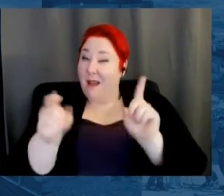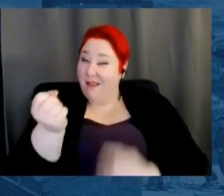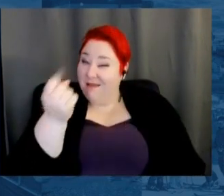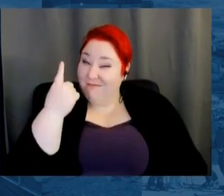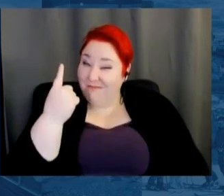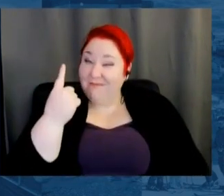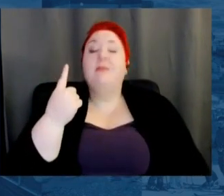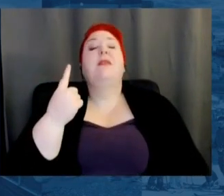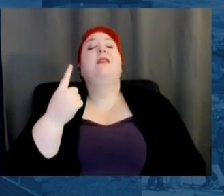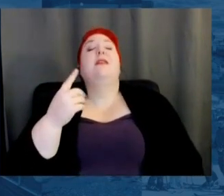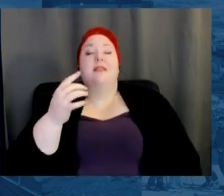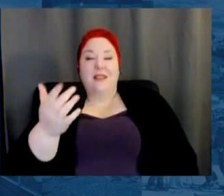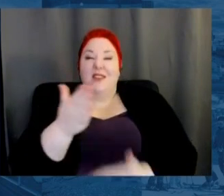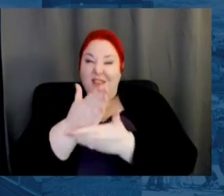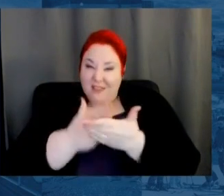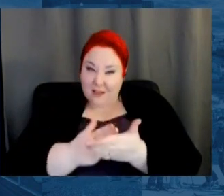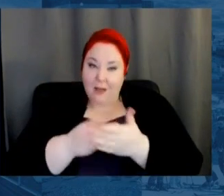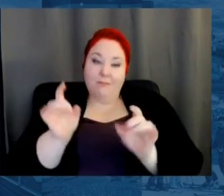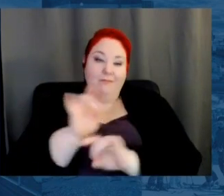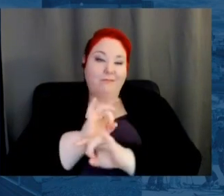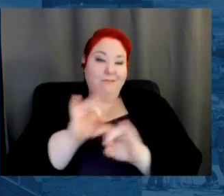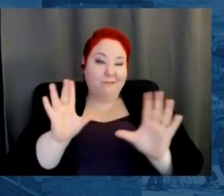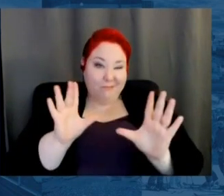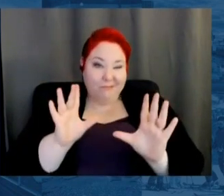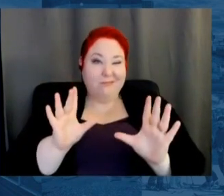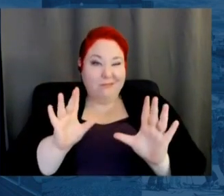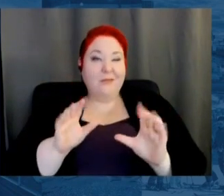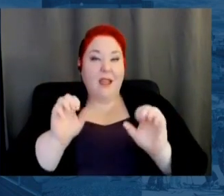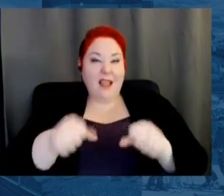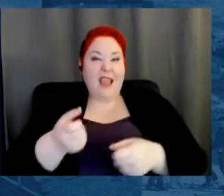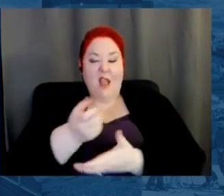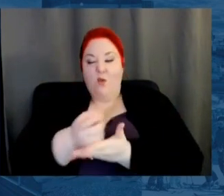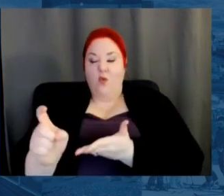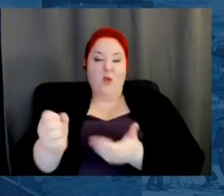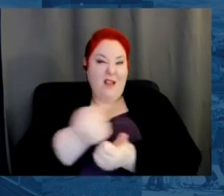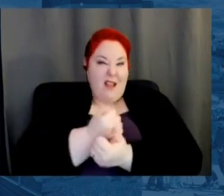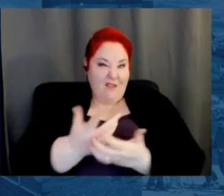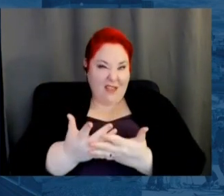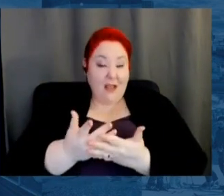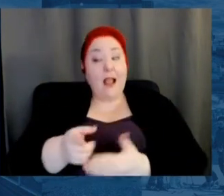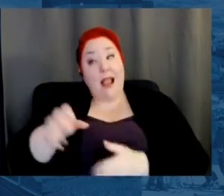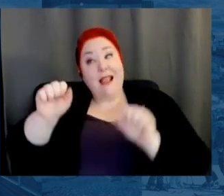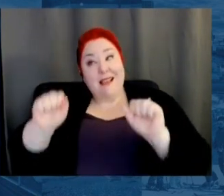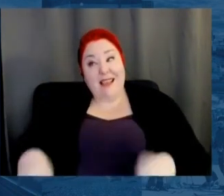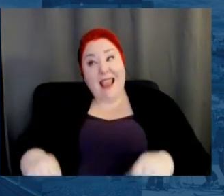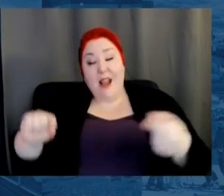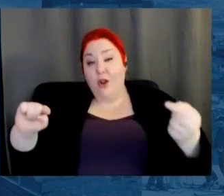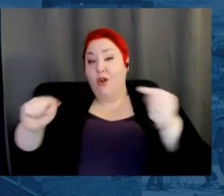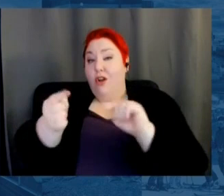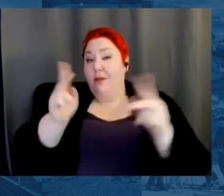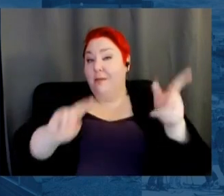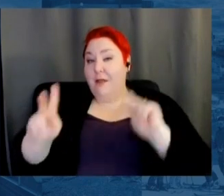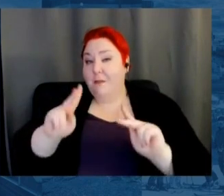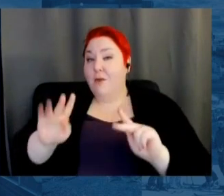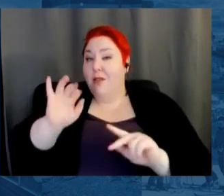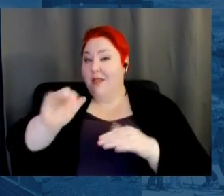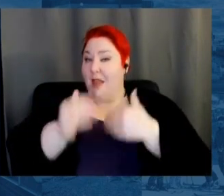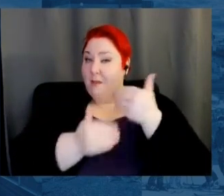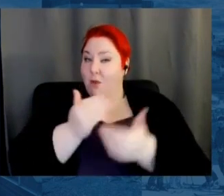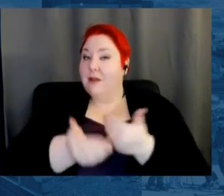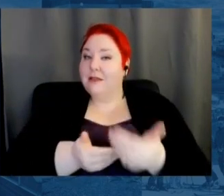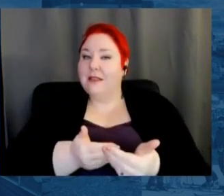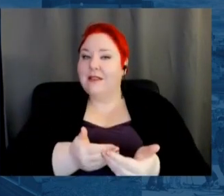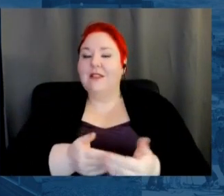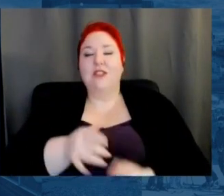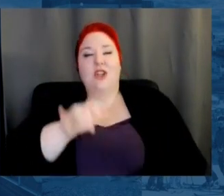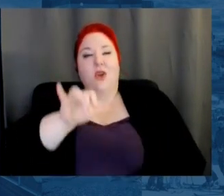apples that spoil the whole bunch. And they can give industries a bad name, and they actually can hurt people in the process. So today we're putting those bad actors